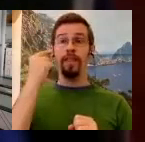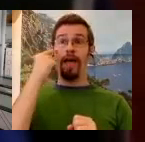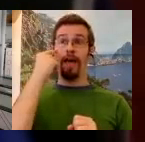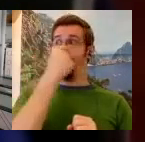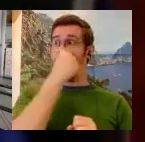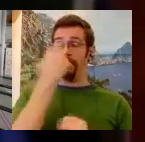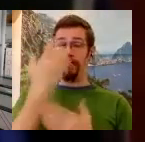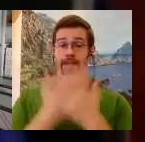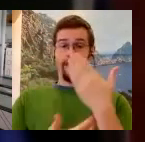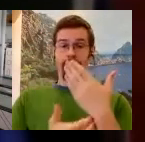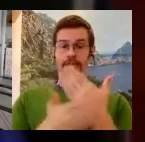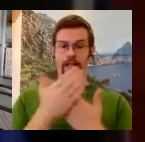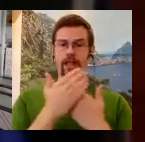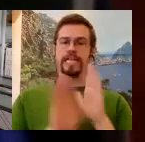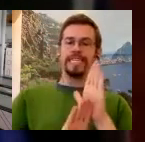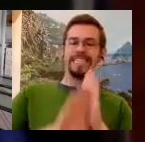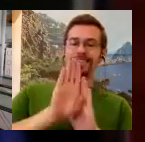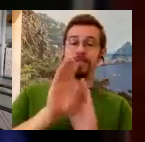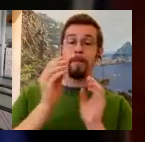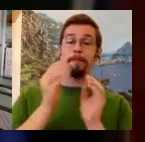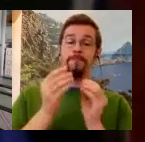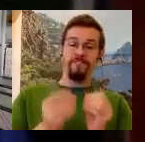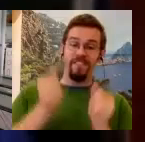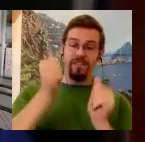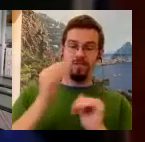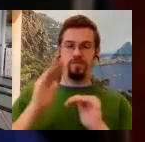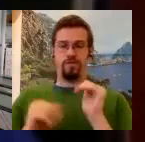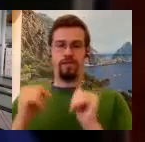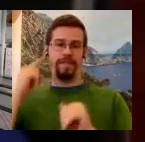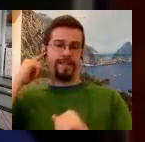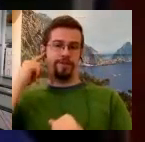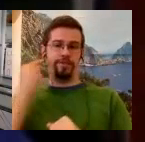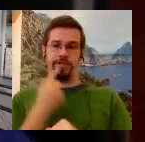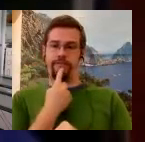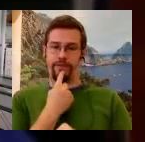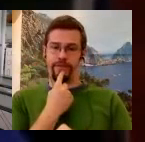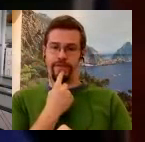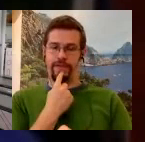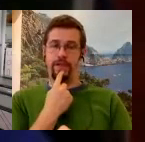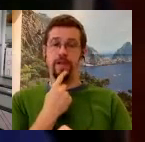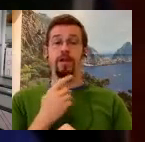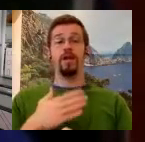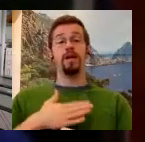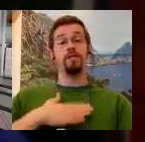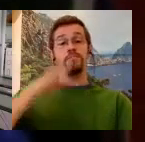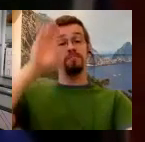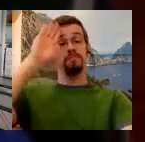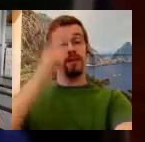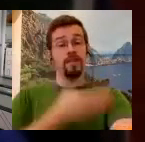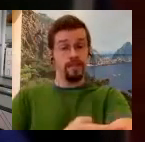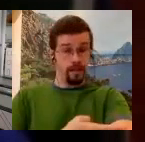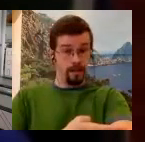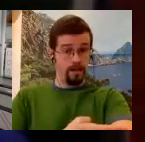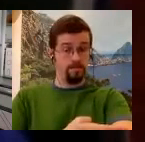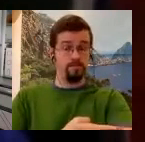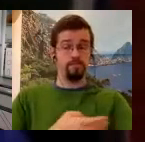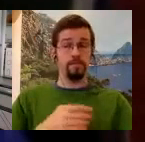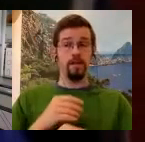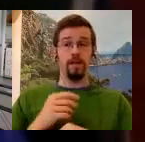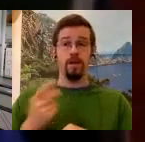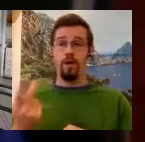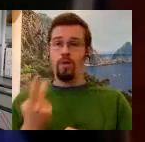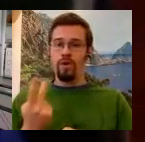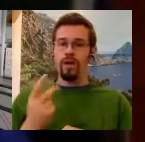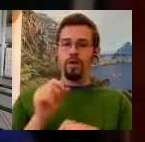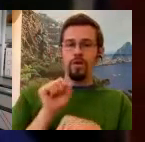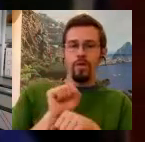the eye and the hand develop faster than the ear and the mouth. my son, we working together, him making up signs, me trying